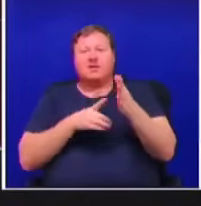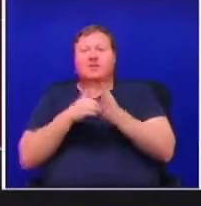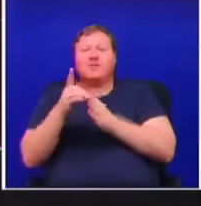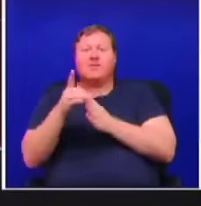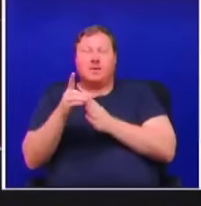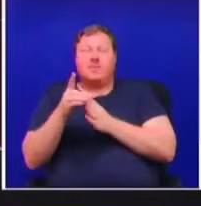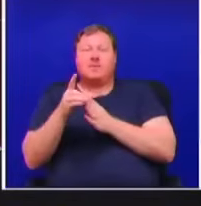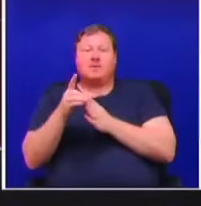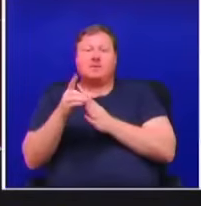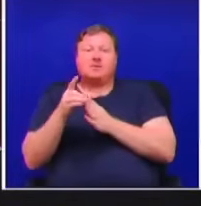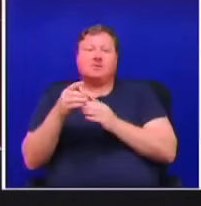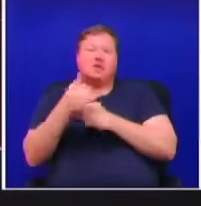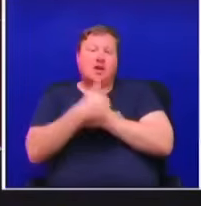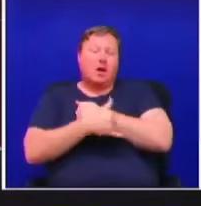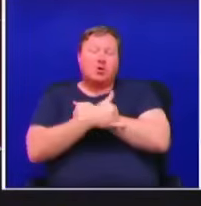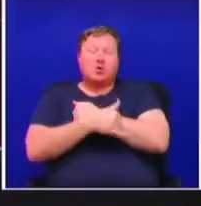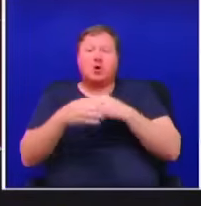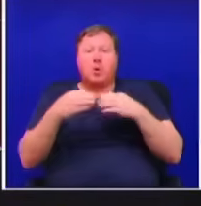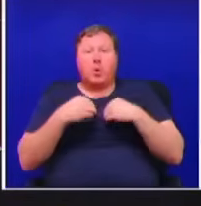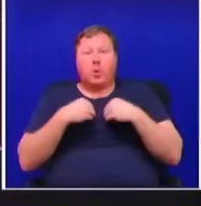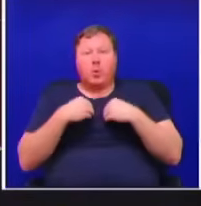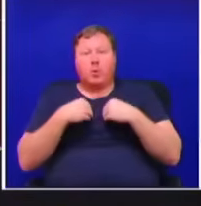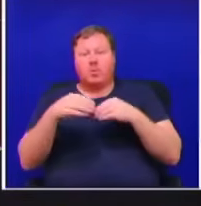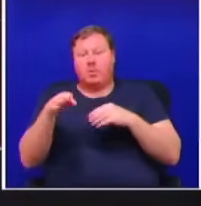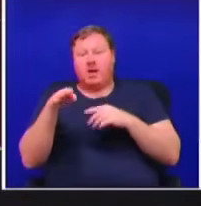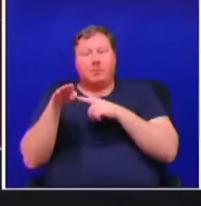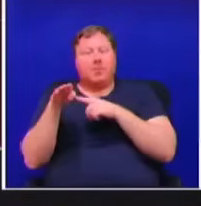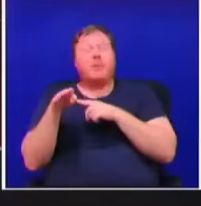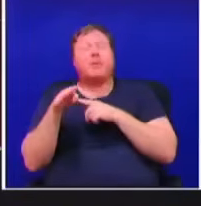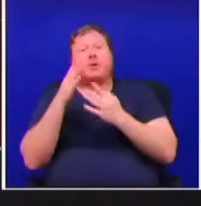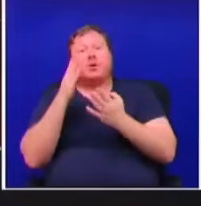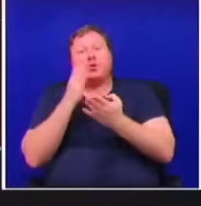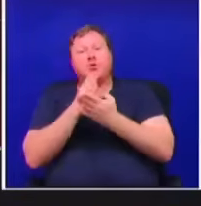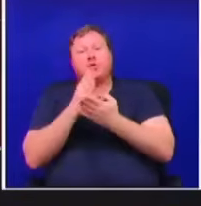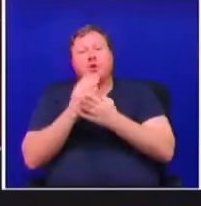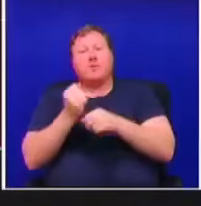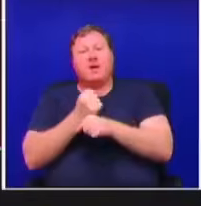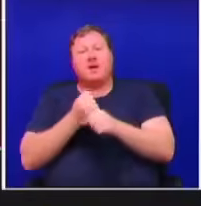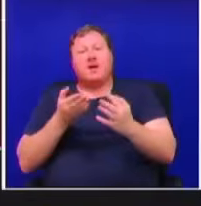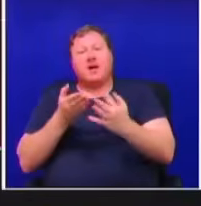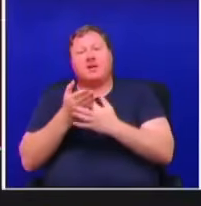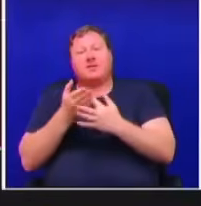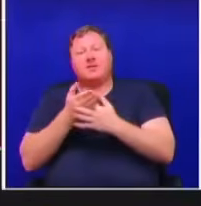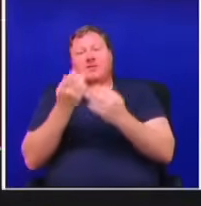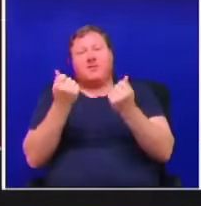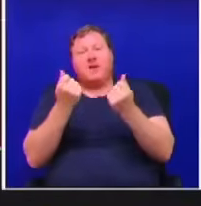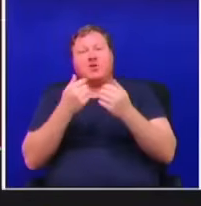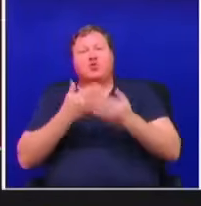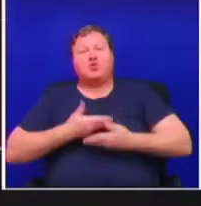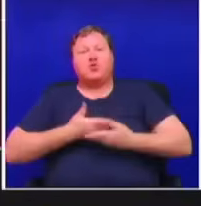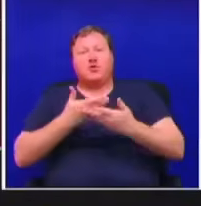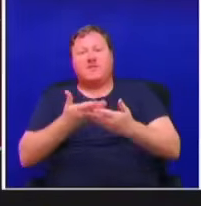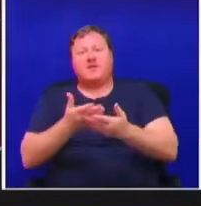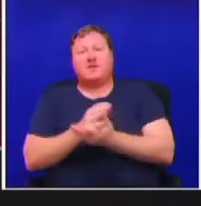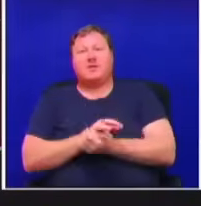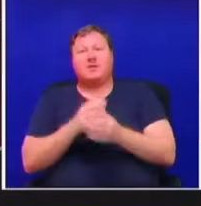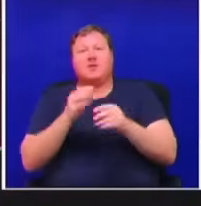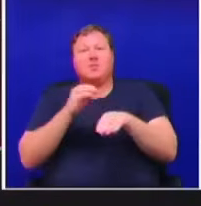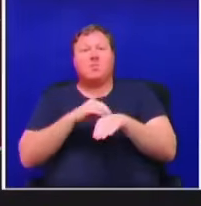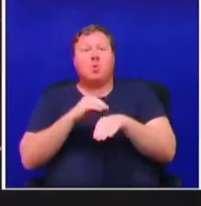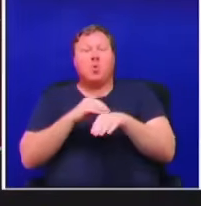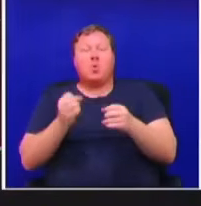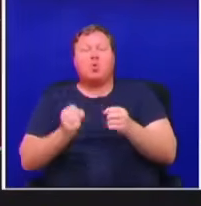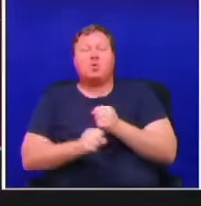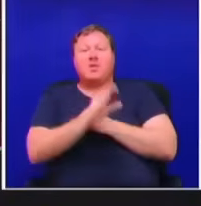state-owned commercial bank, offering accessible financial services to all South Africans, but more